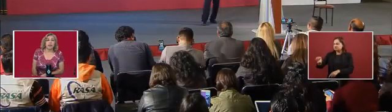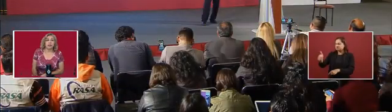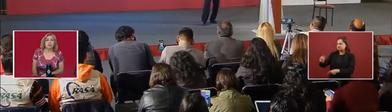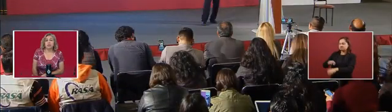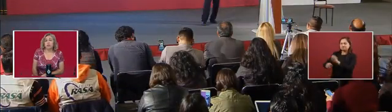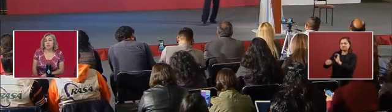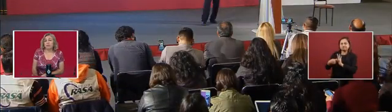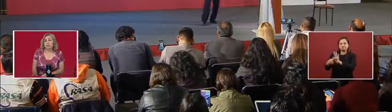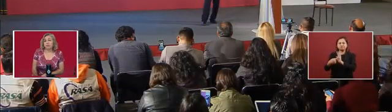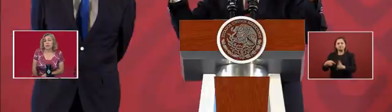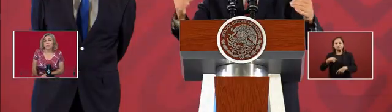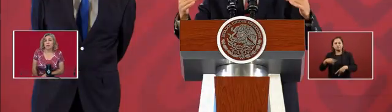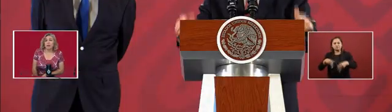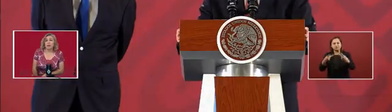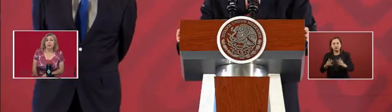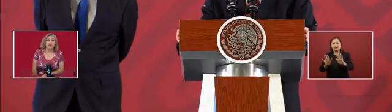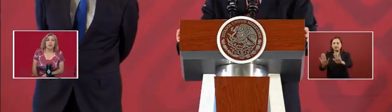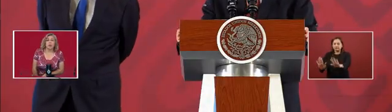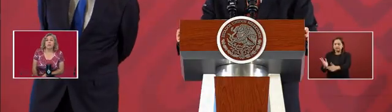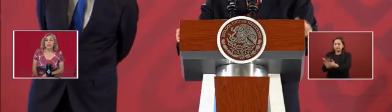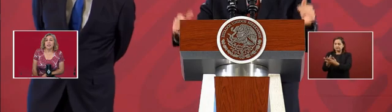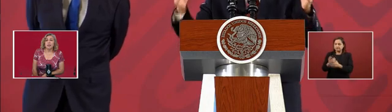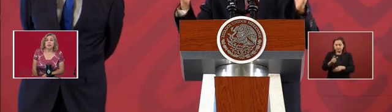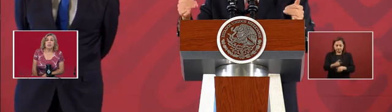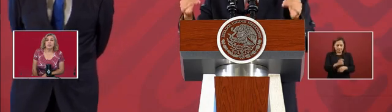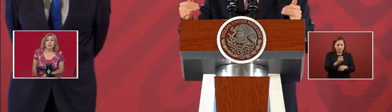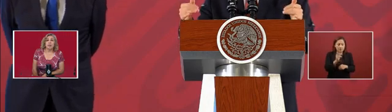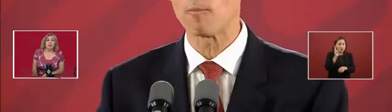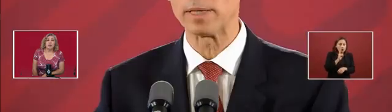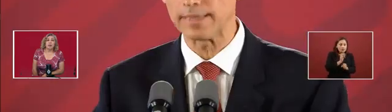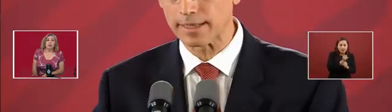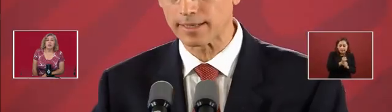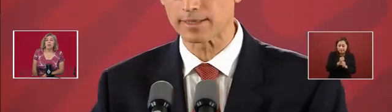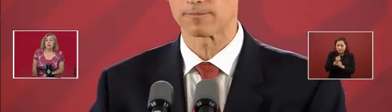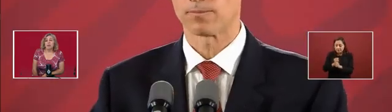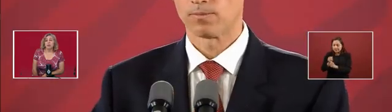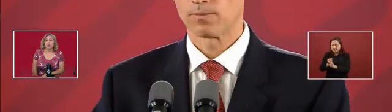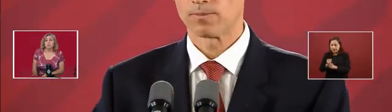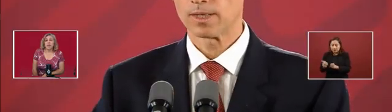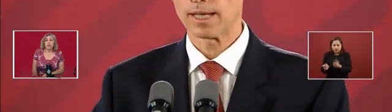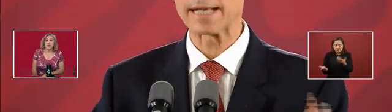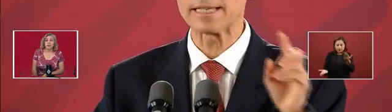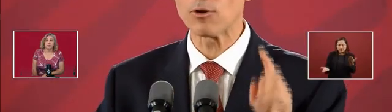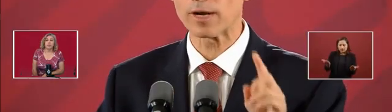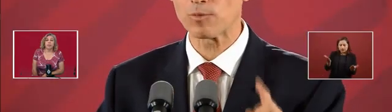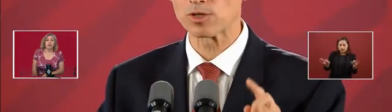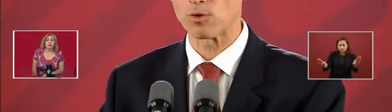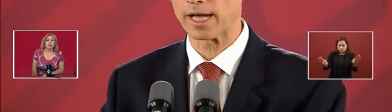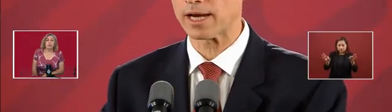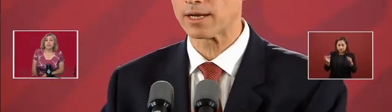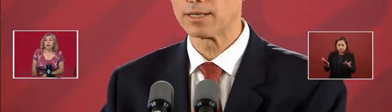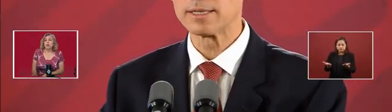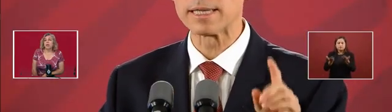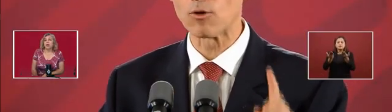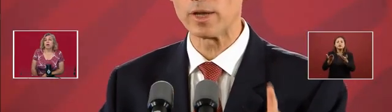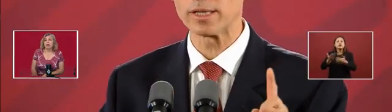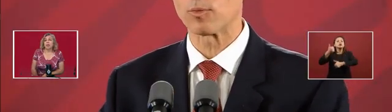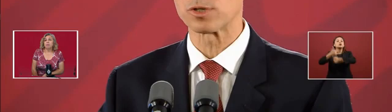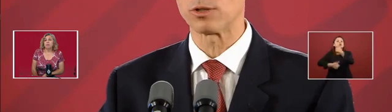our Raquel Postel has helped us do, not to allow us to be confused by the pressures